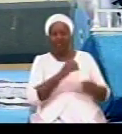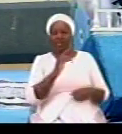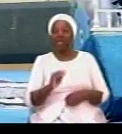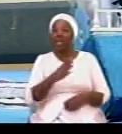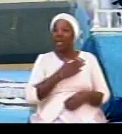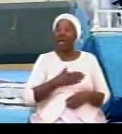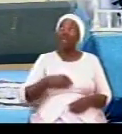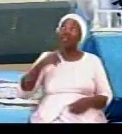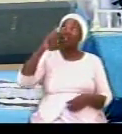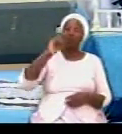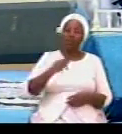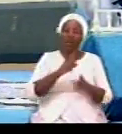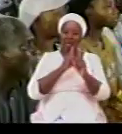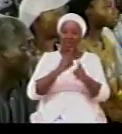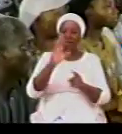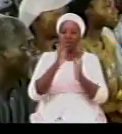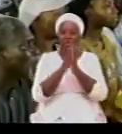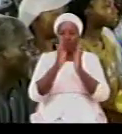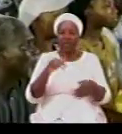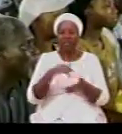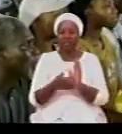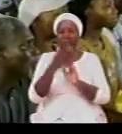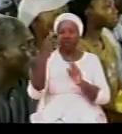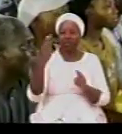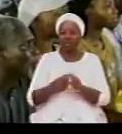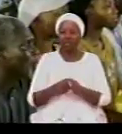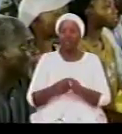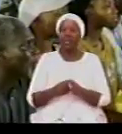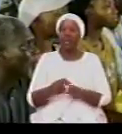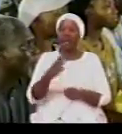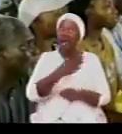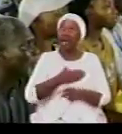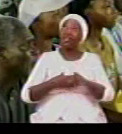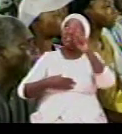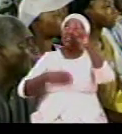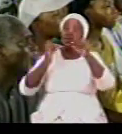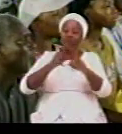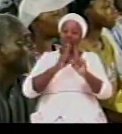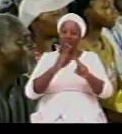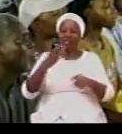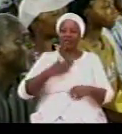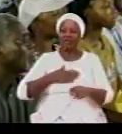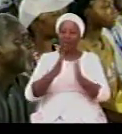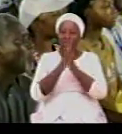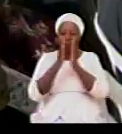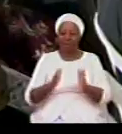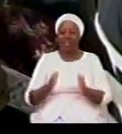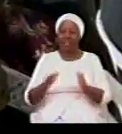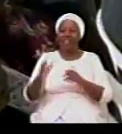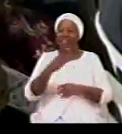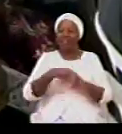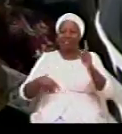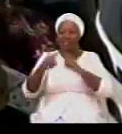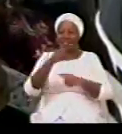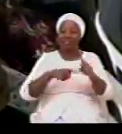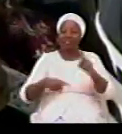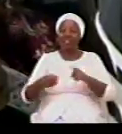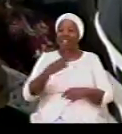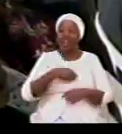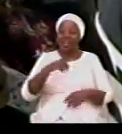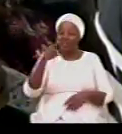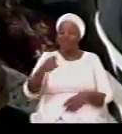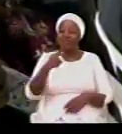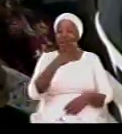And he will answer my prayer. And you and I together, joining with the same request you are